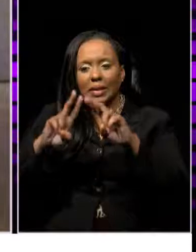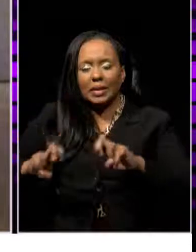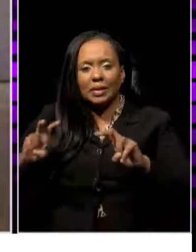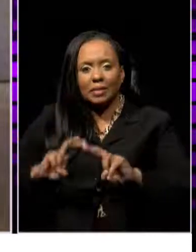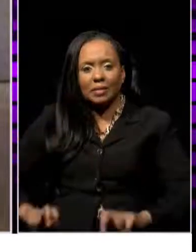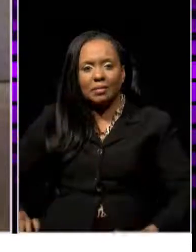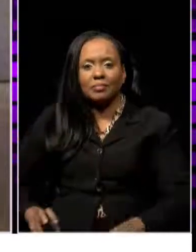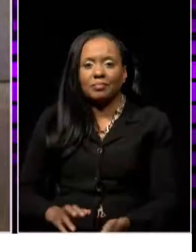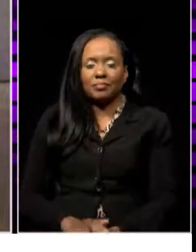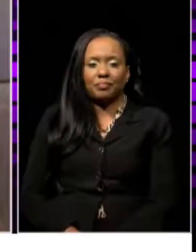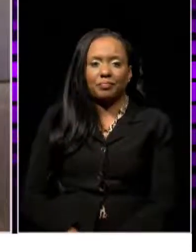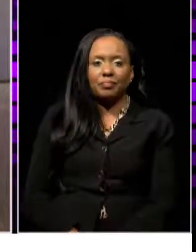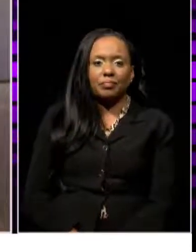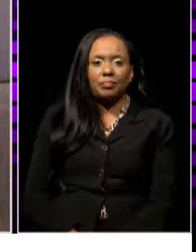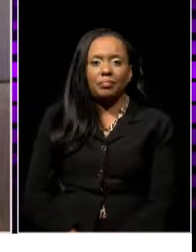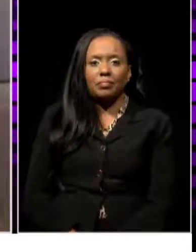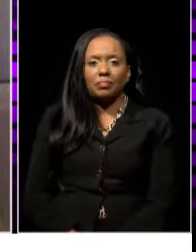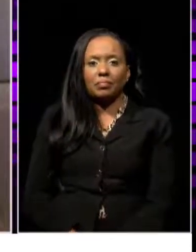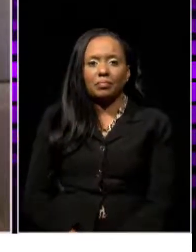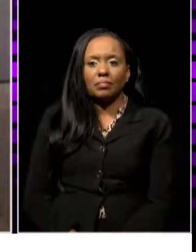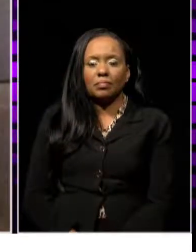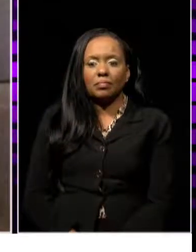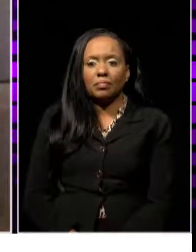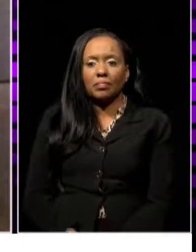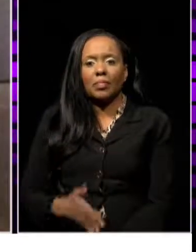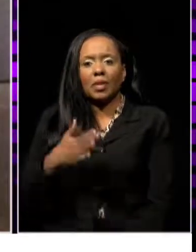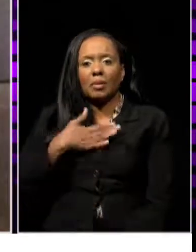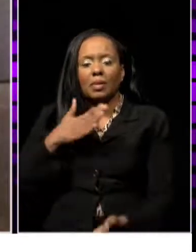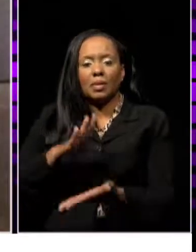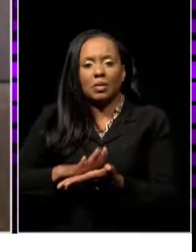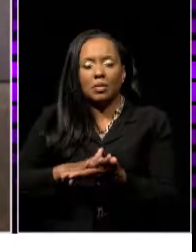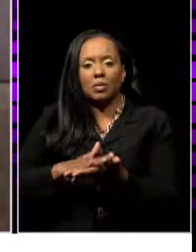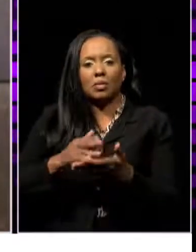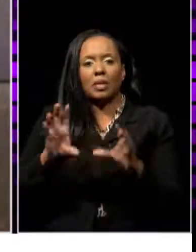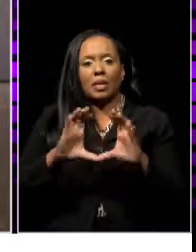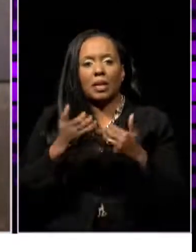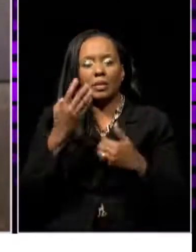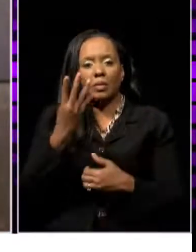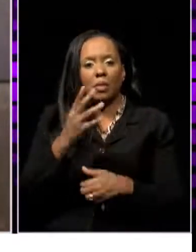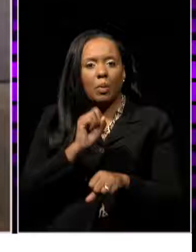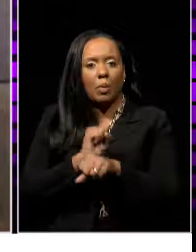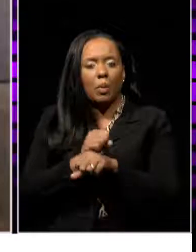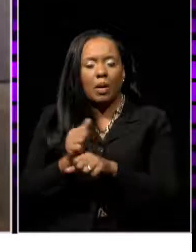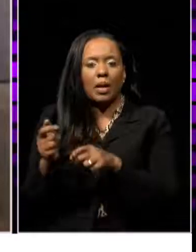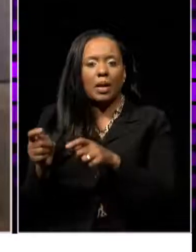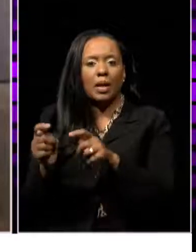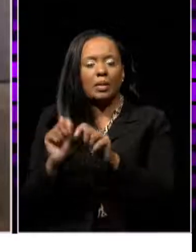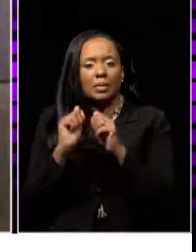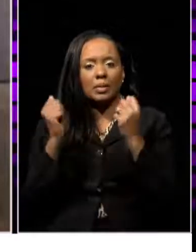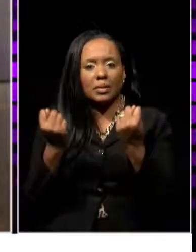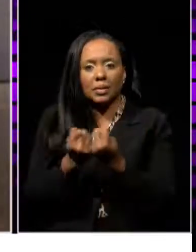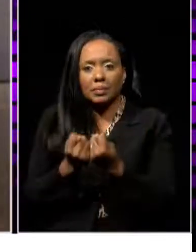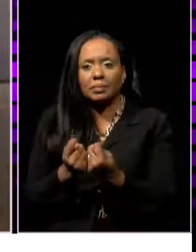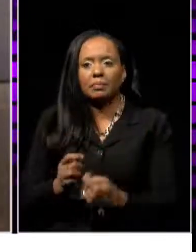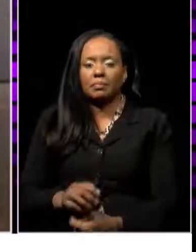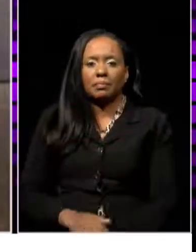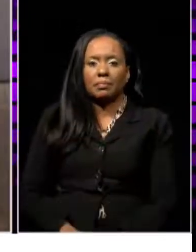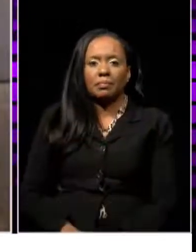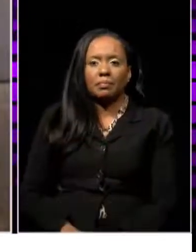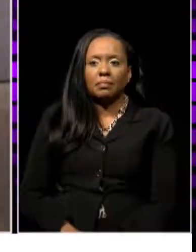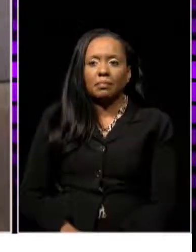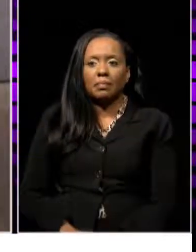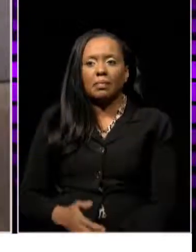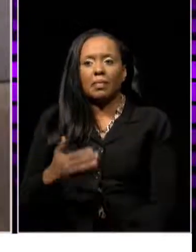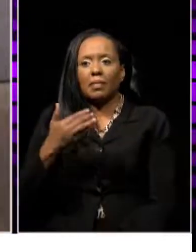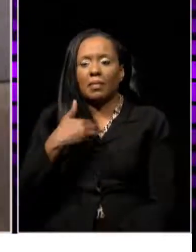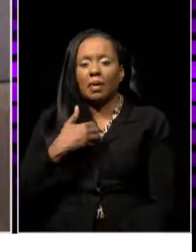like at my school, the class 4, we were as a team. And my colleagues, well, this is the first year I'm doing it, but I have 2 colleagues who are